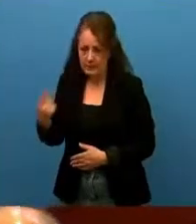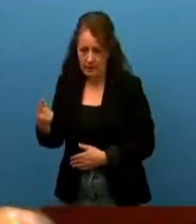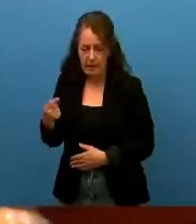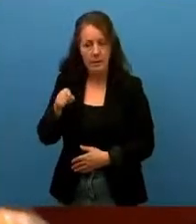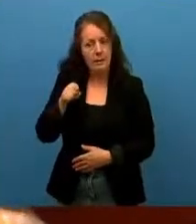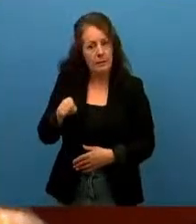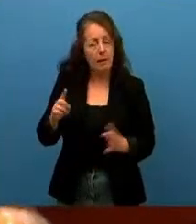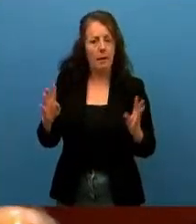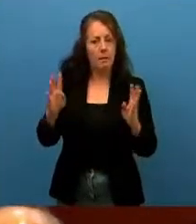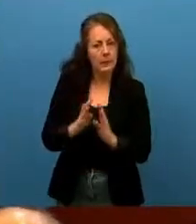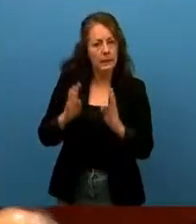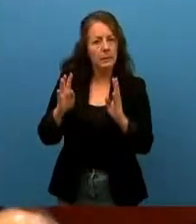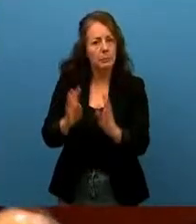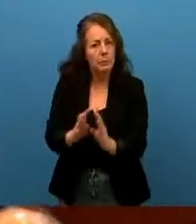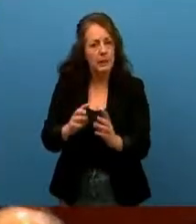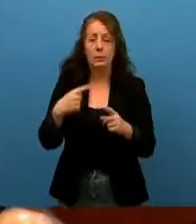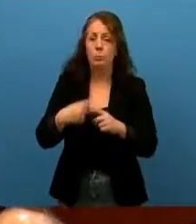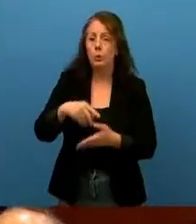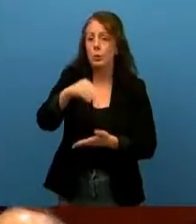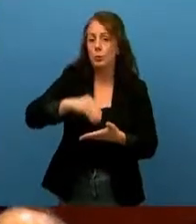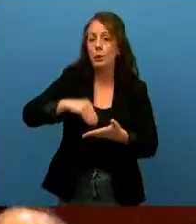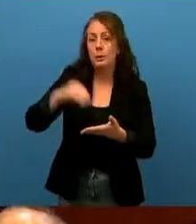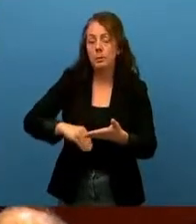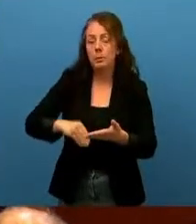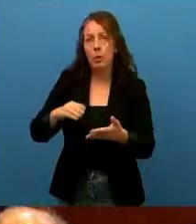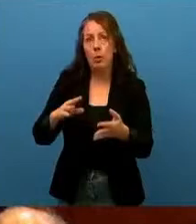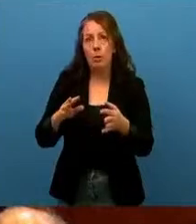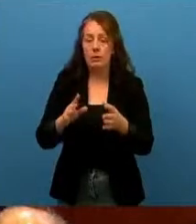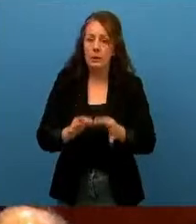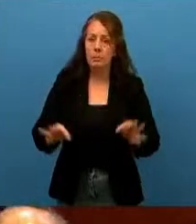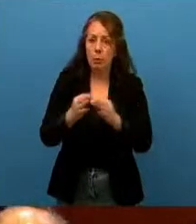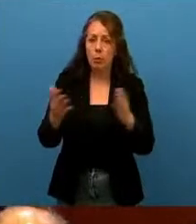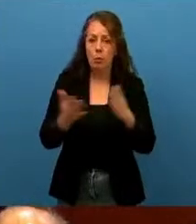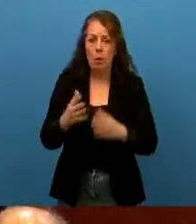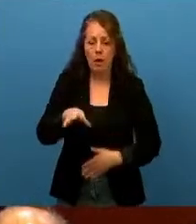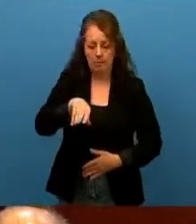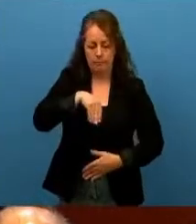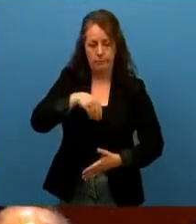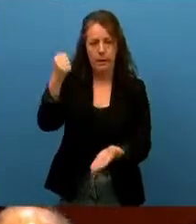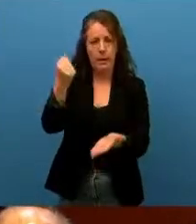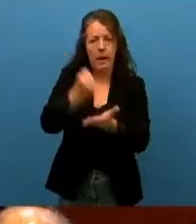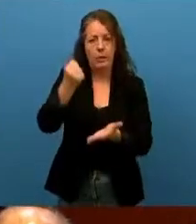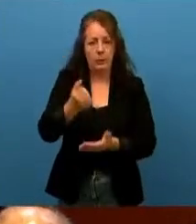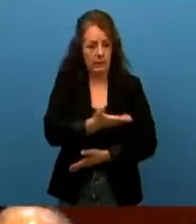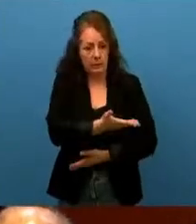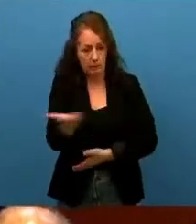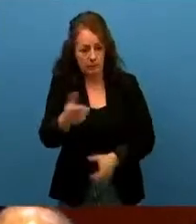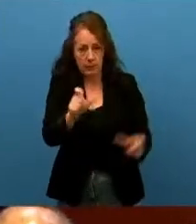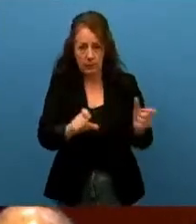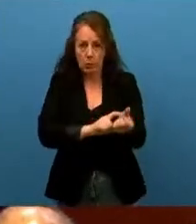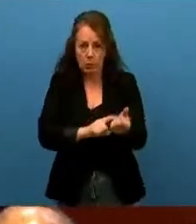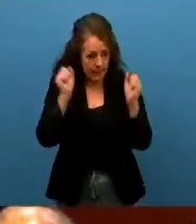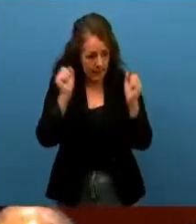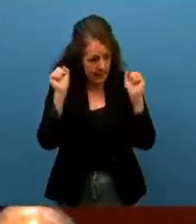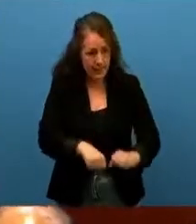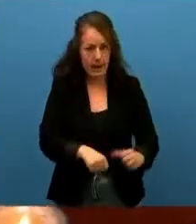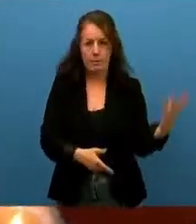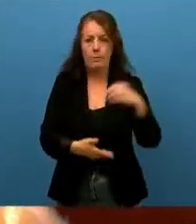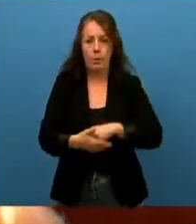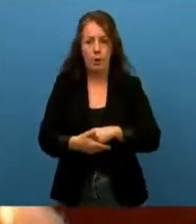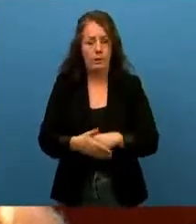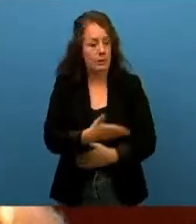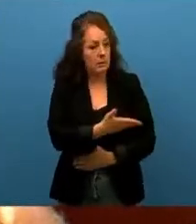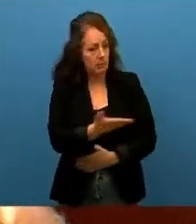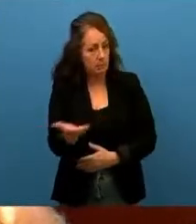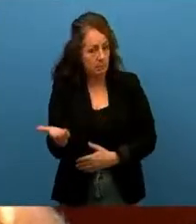peoples' participation in their own right in the work of the Council. Accreditation should be grounded in the principles